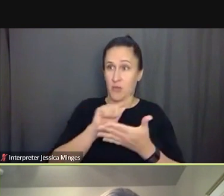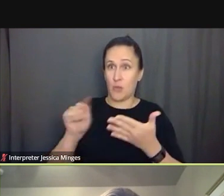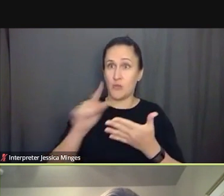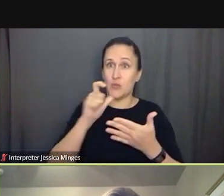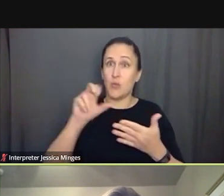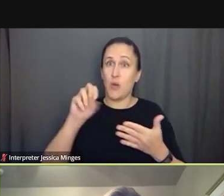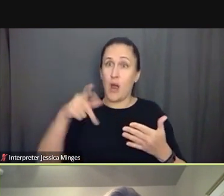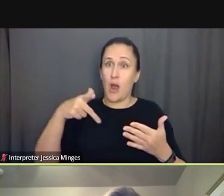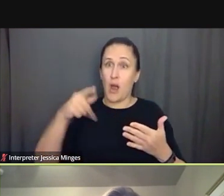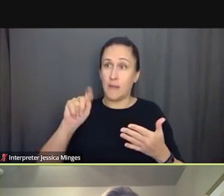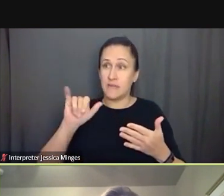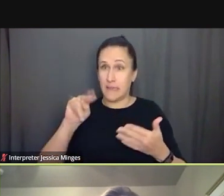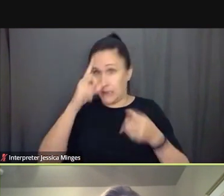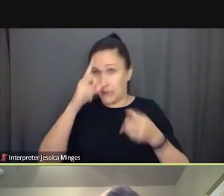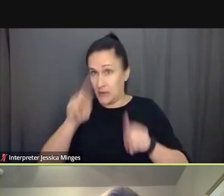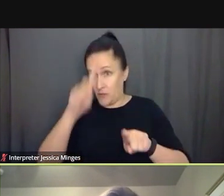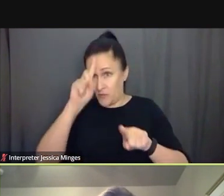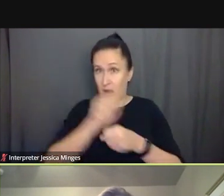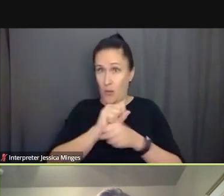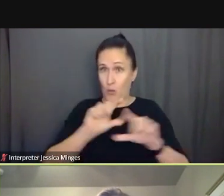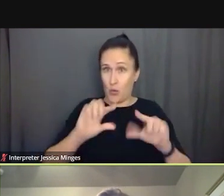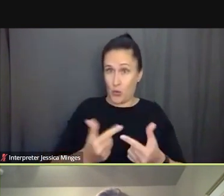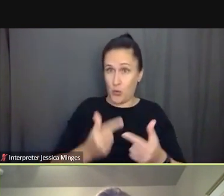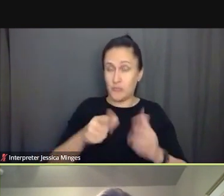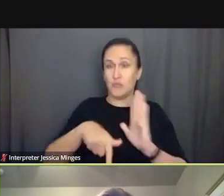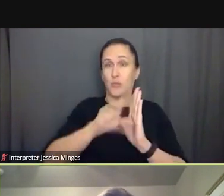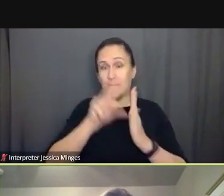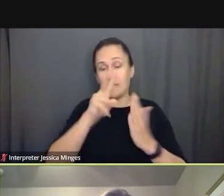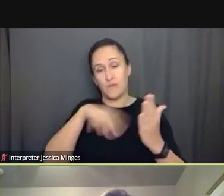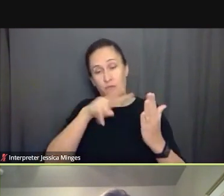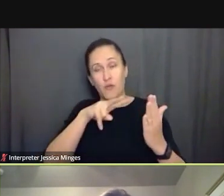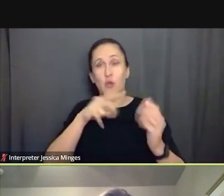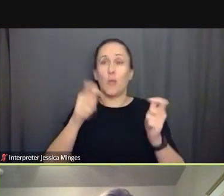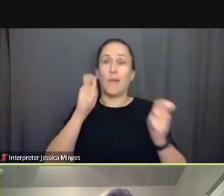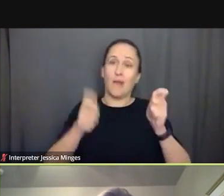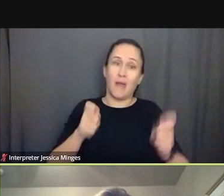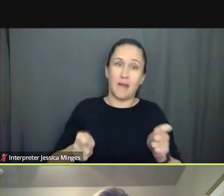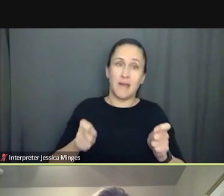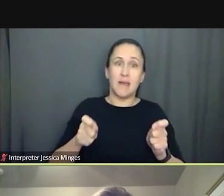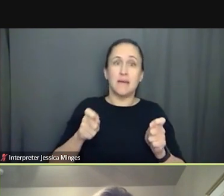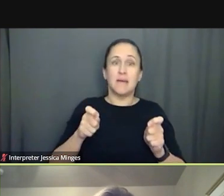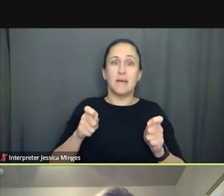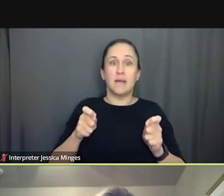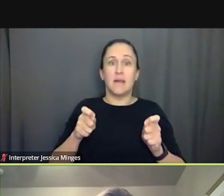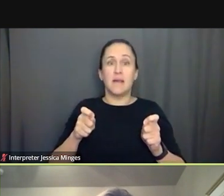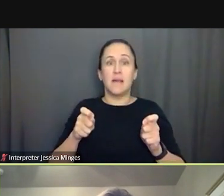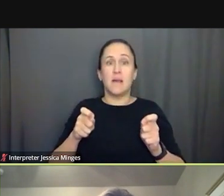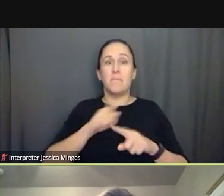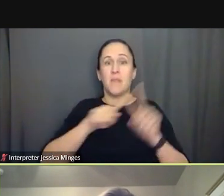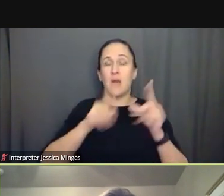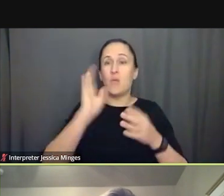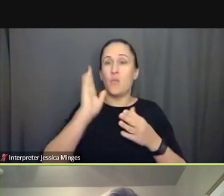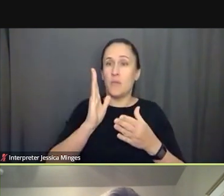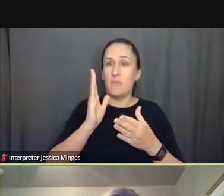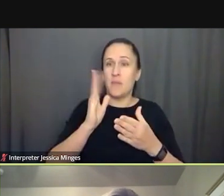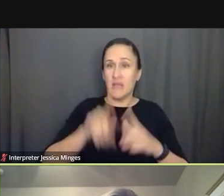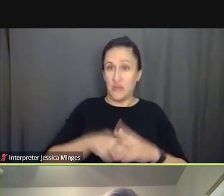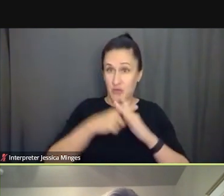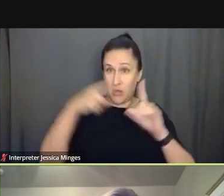entire work group to review them, edit, but it would be a starting point to get people